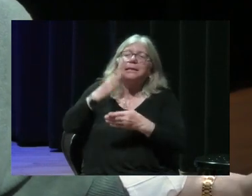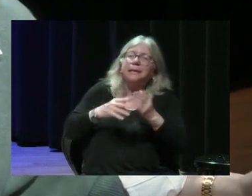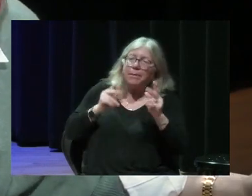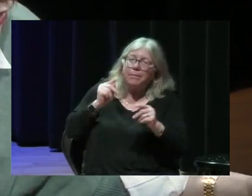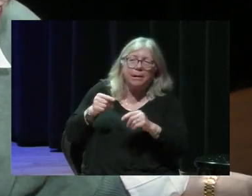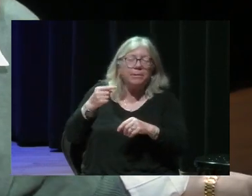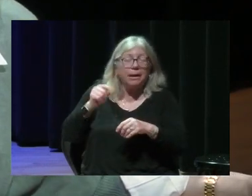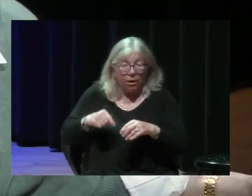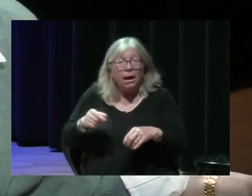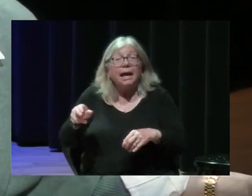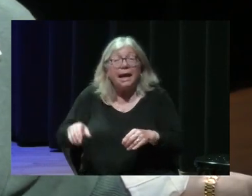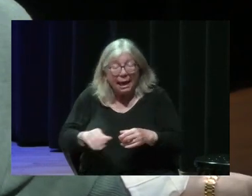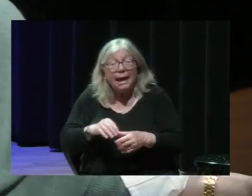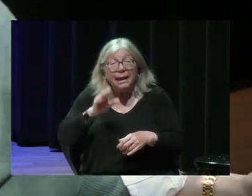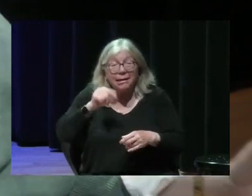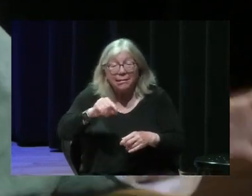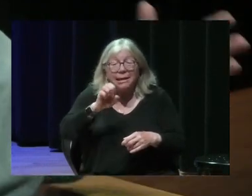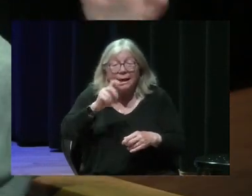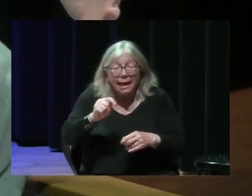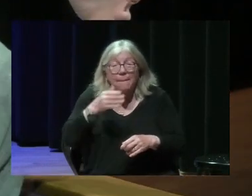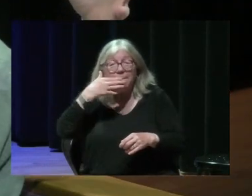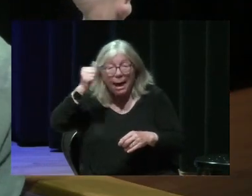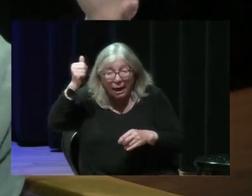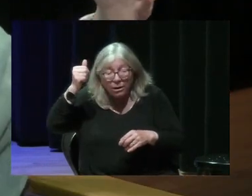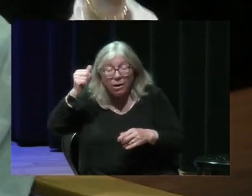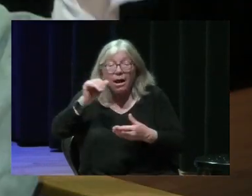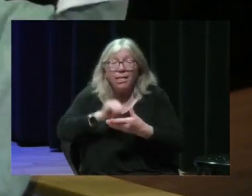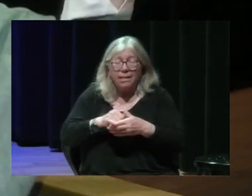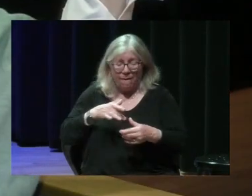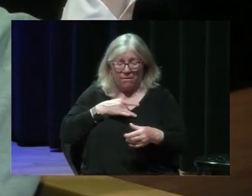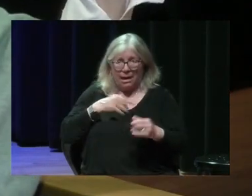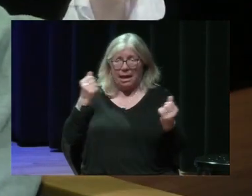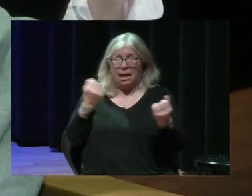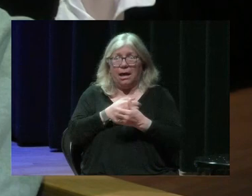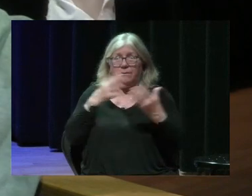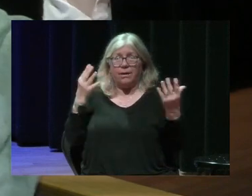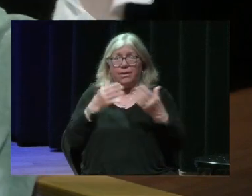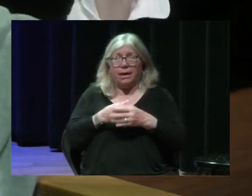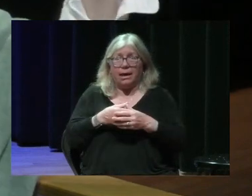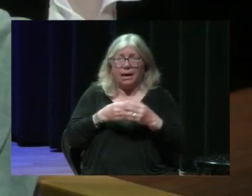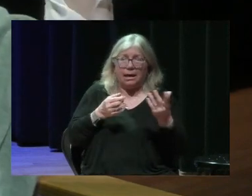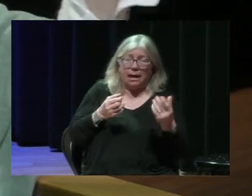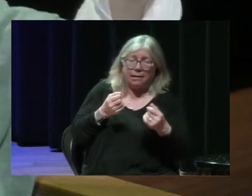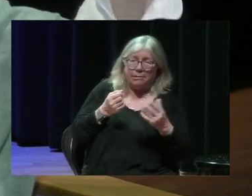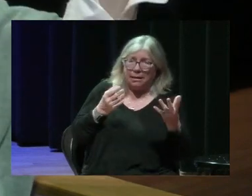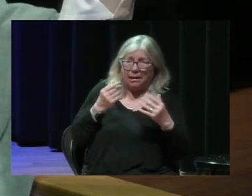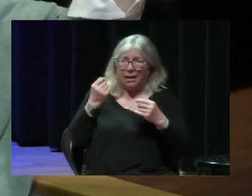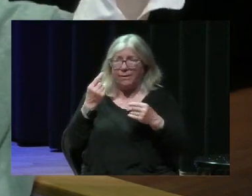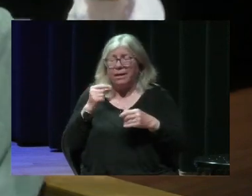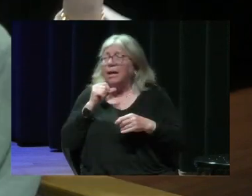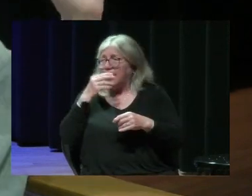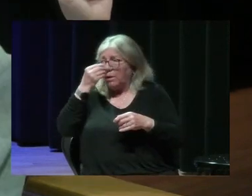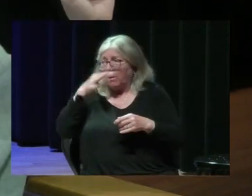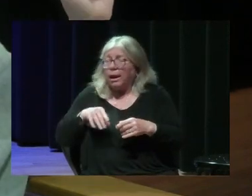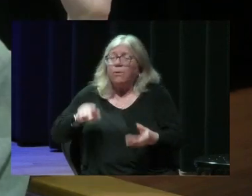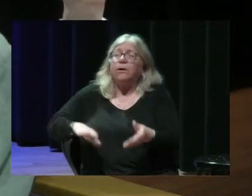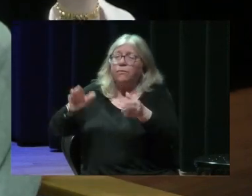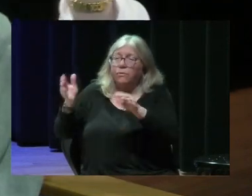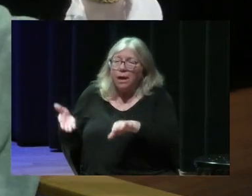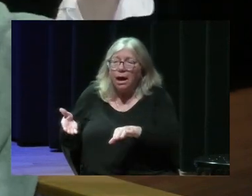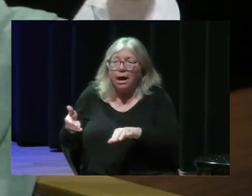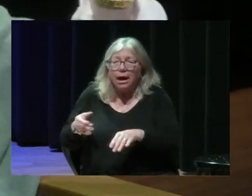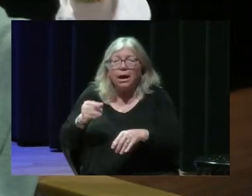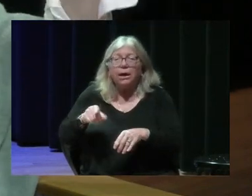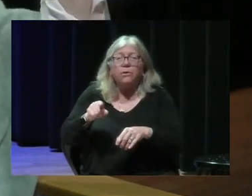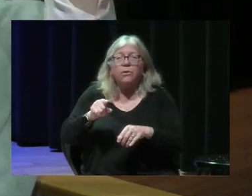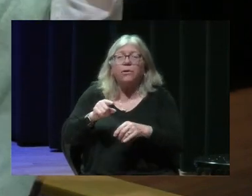It gets better. But like that sense of like everything is 11 and they don't care if you die. Your